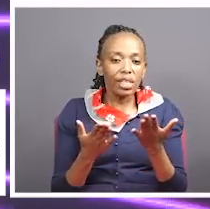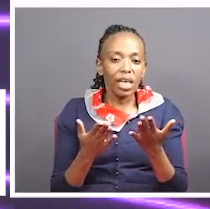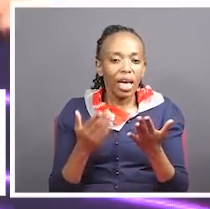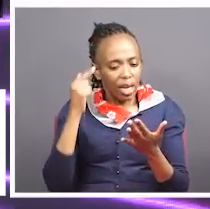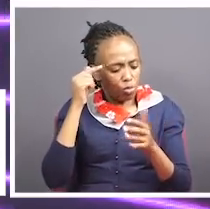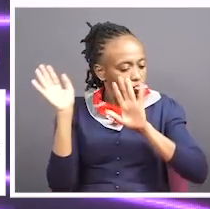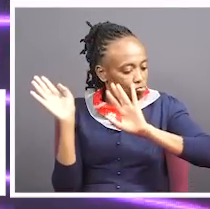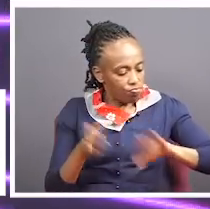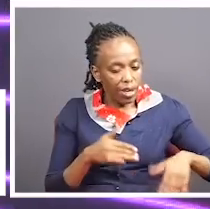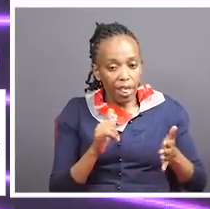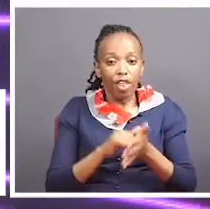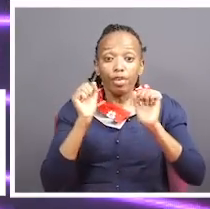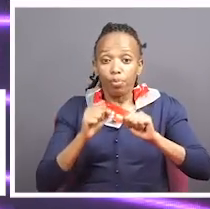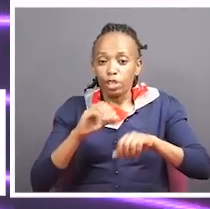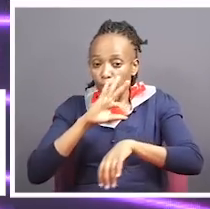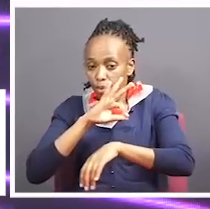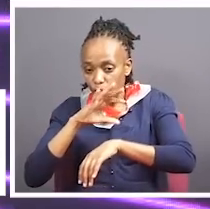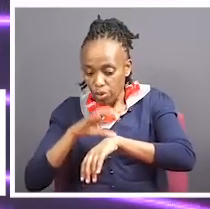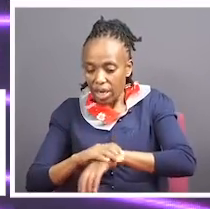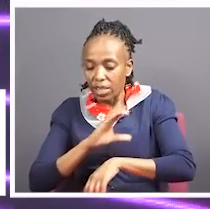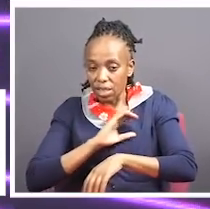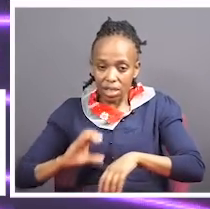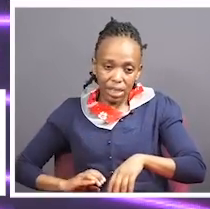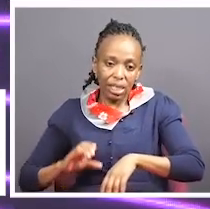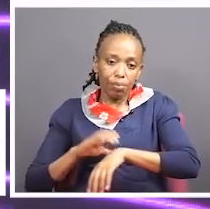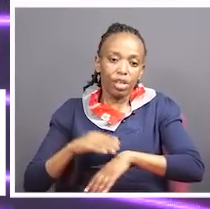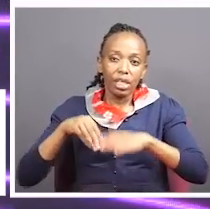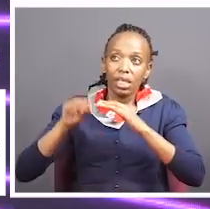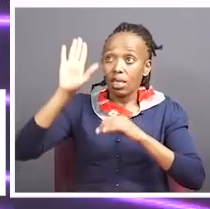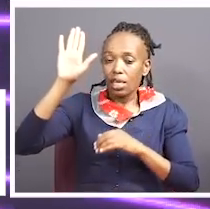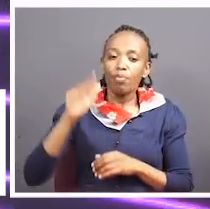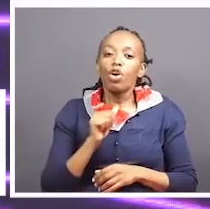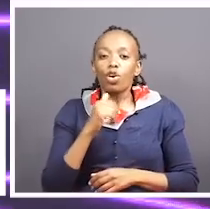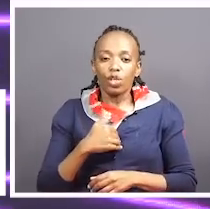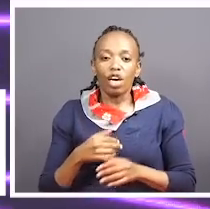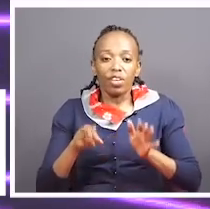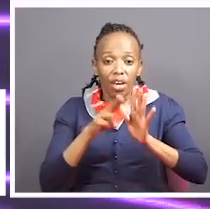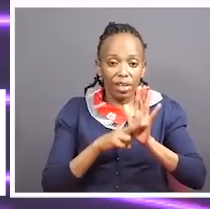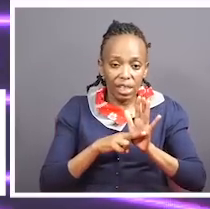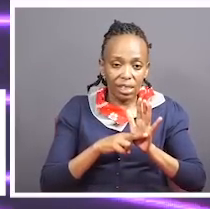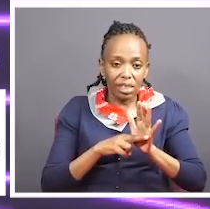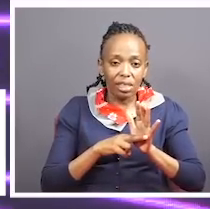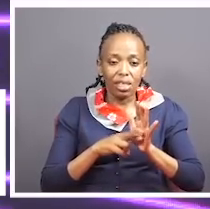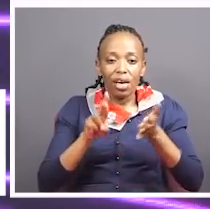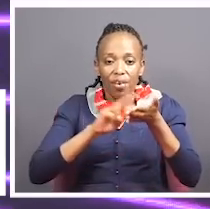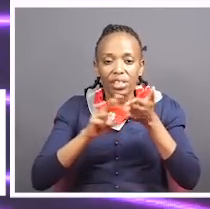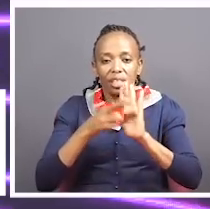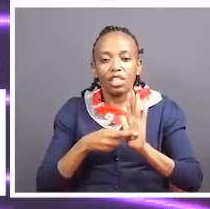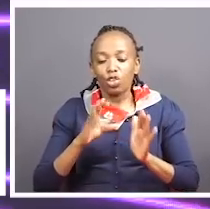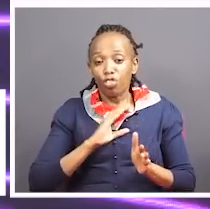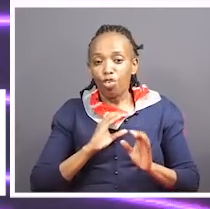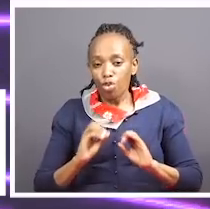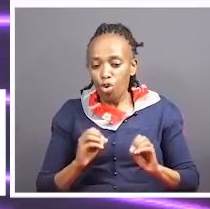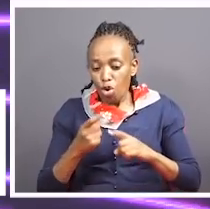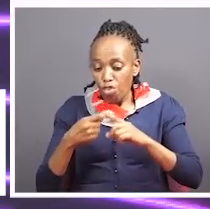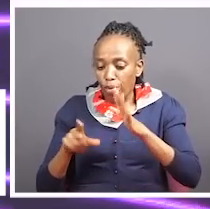them rubbish that I may gain Christ and be found in him, not having a righteousness of my own that comes